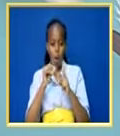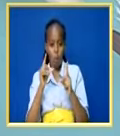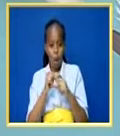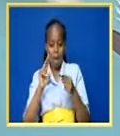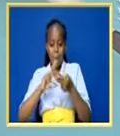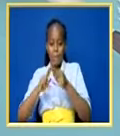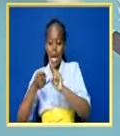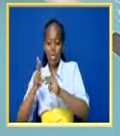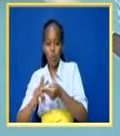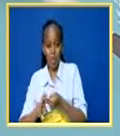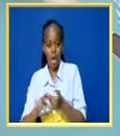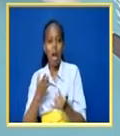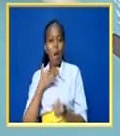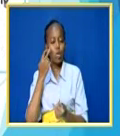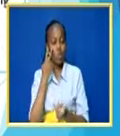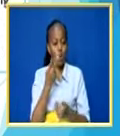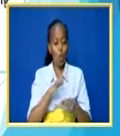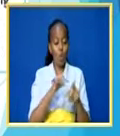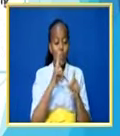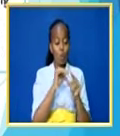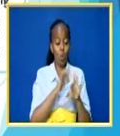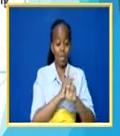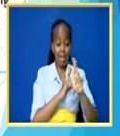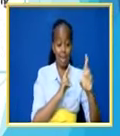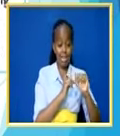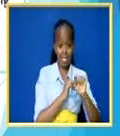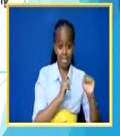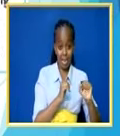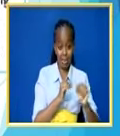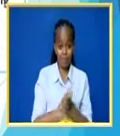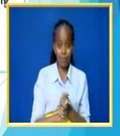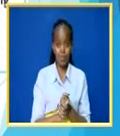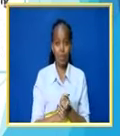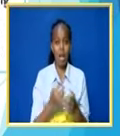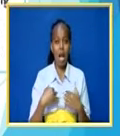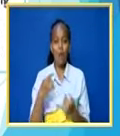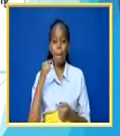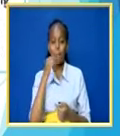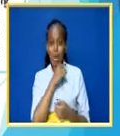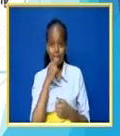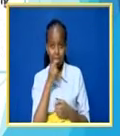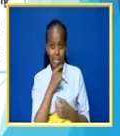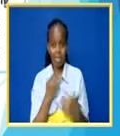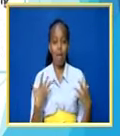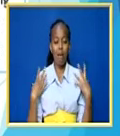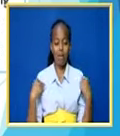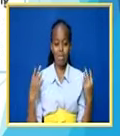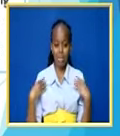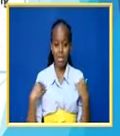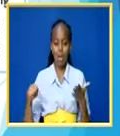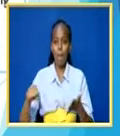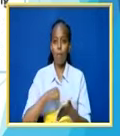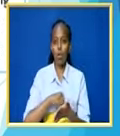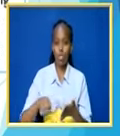So I want you to look at the words on your right-hand side. Brushing. Uh-huh. Uh-huh. Exercise,